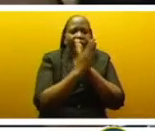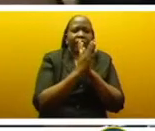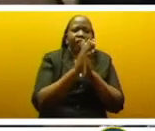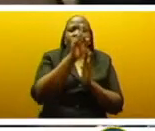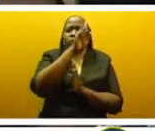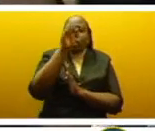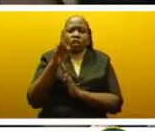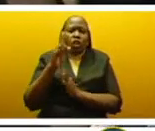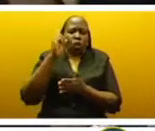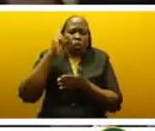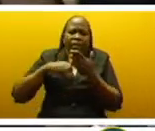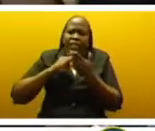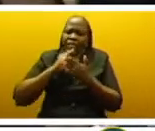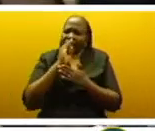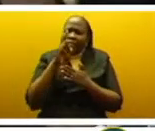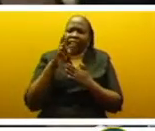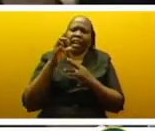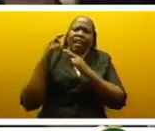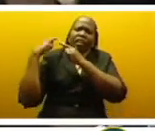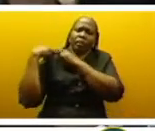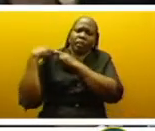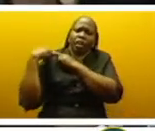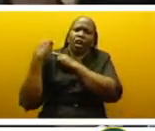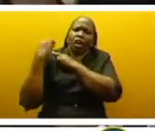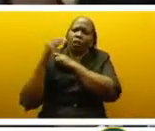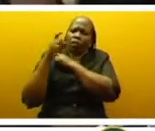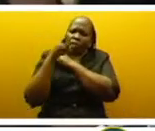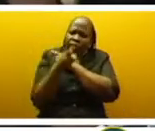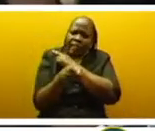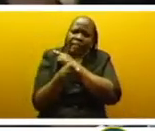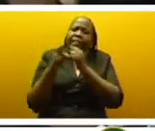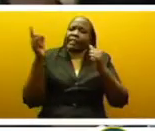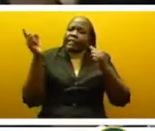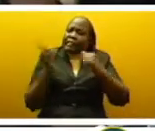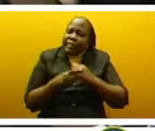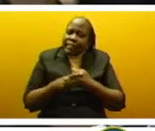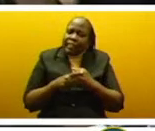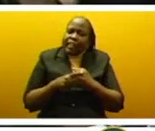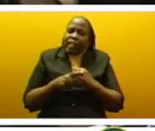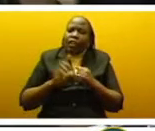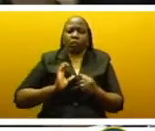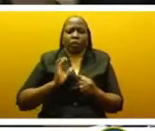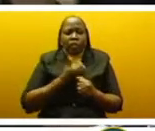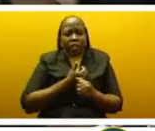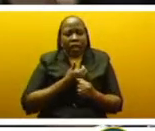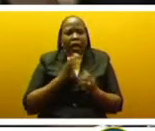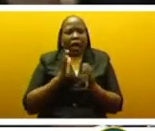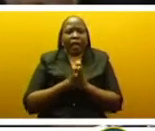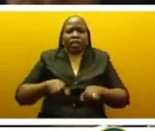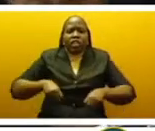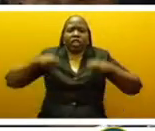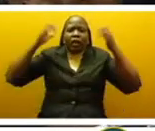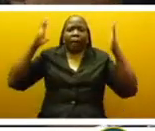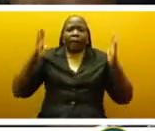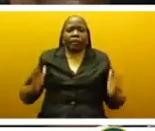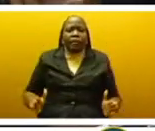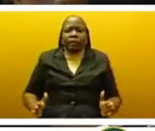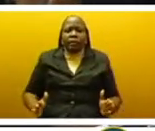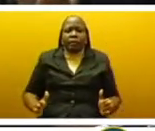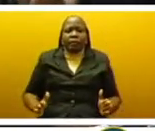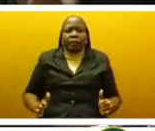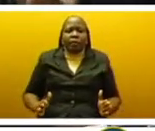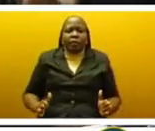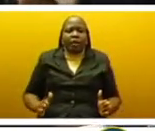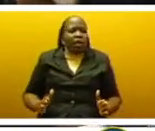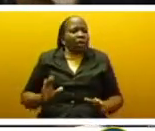6 commissioners and the chairman? Because we seem to be getting in a very empirical